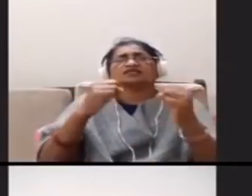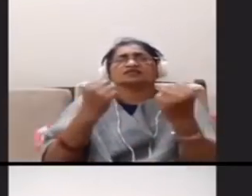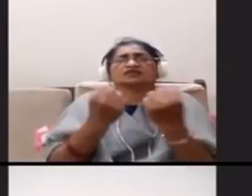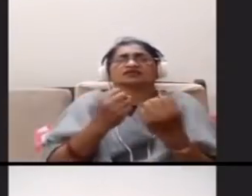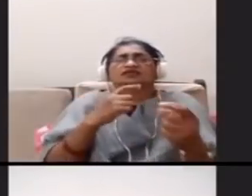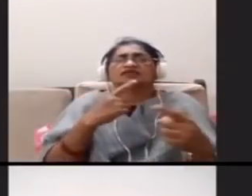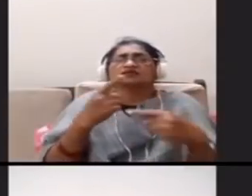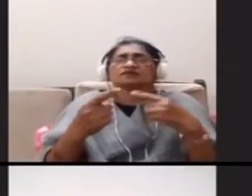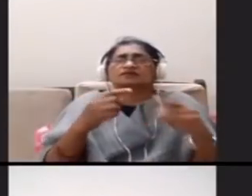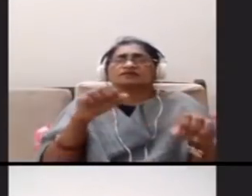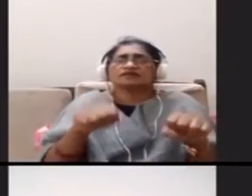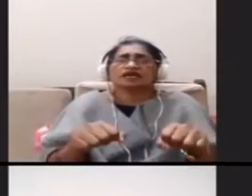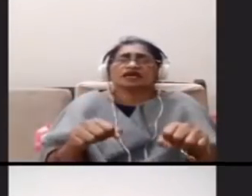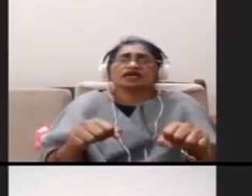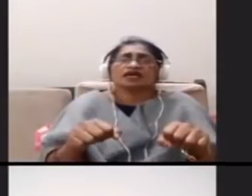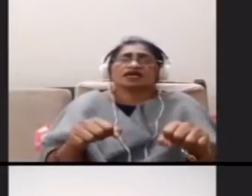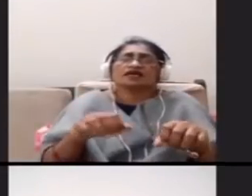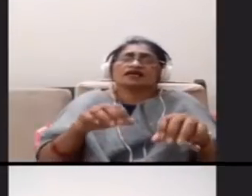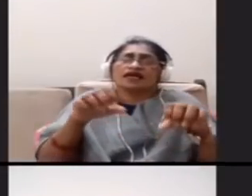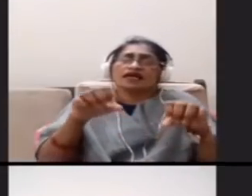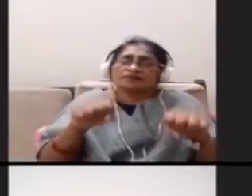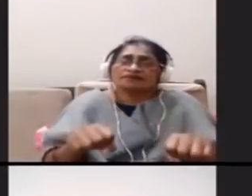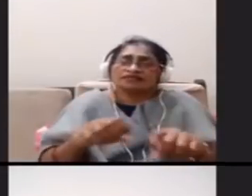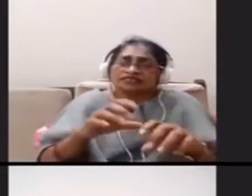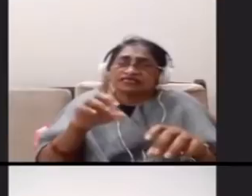disability being inability, is